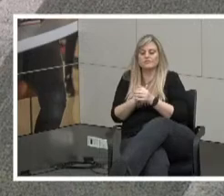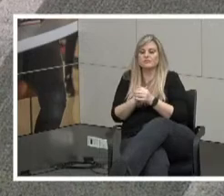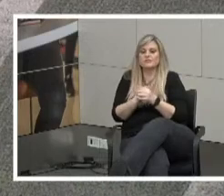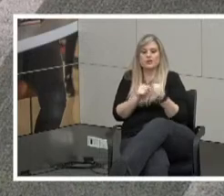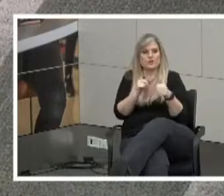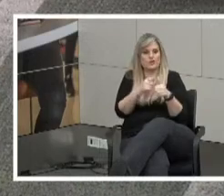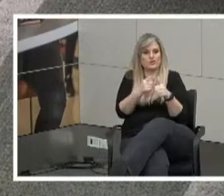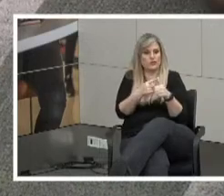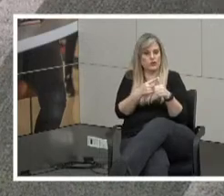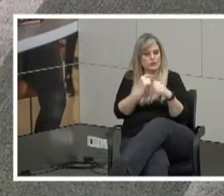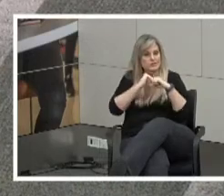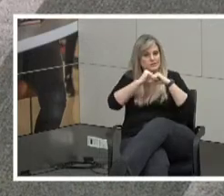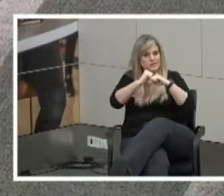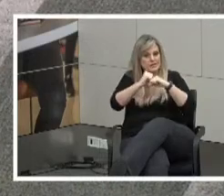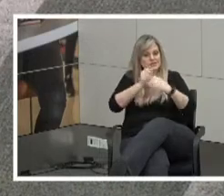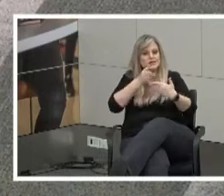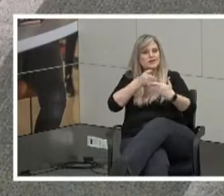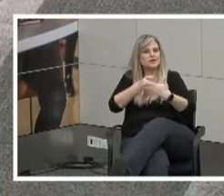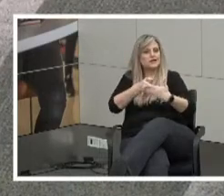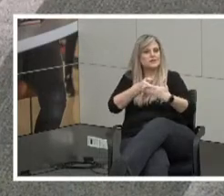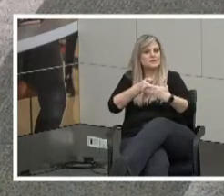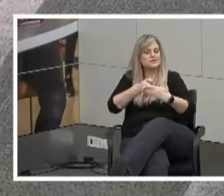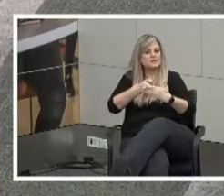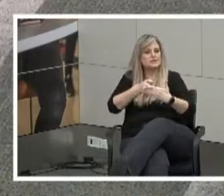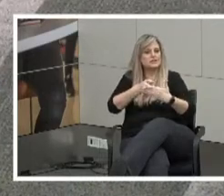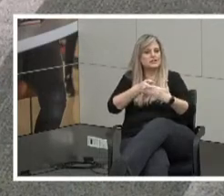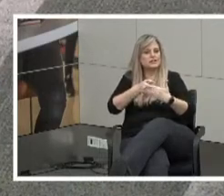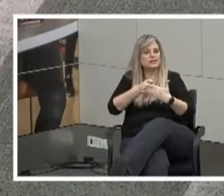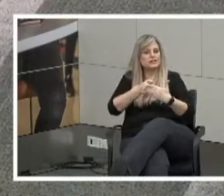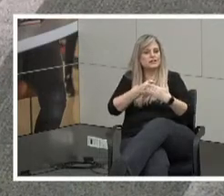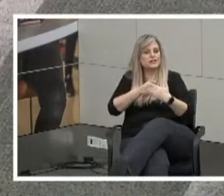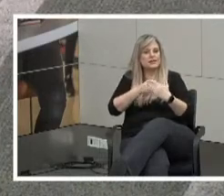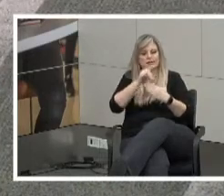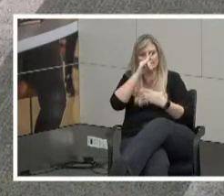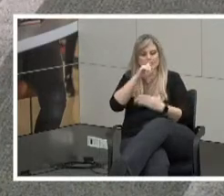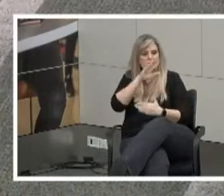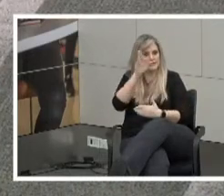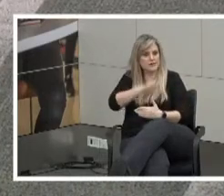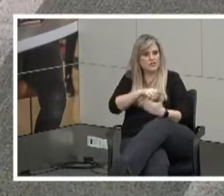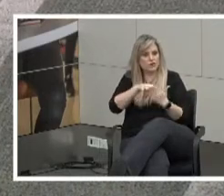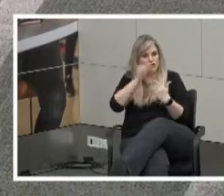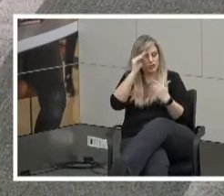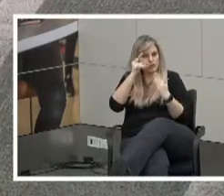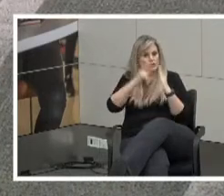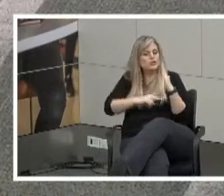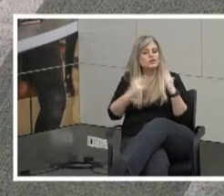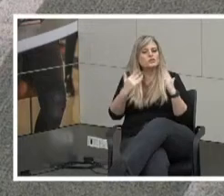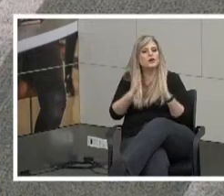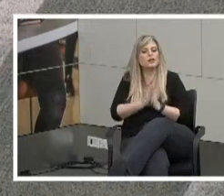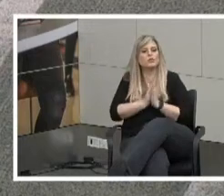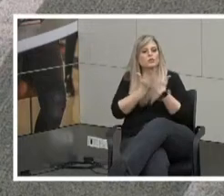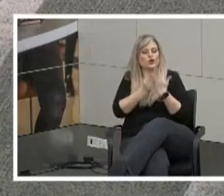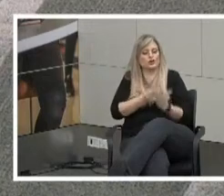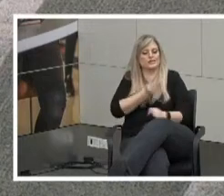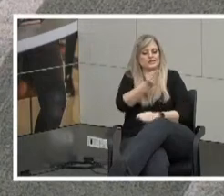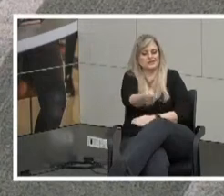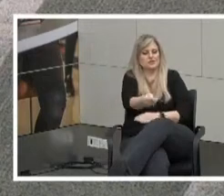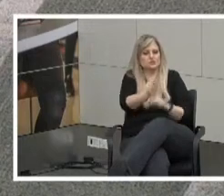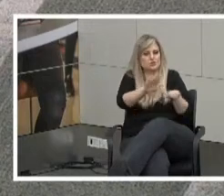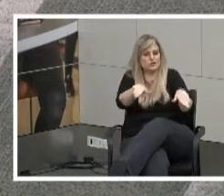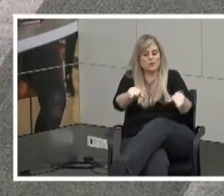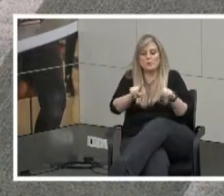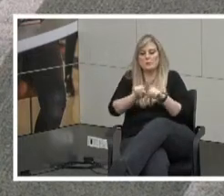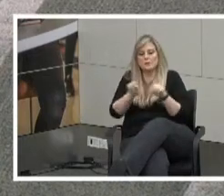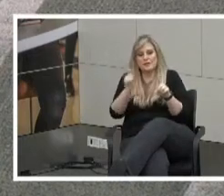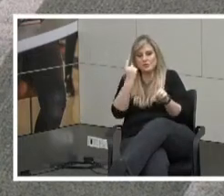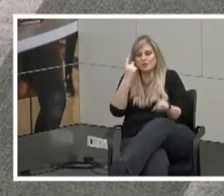line of defense against illiteracy is to get books into the hands of our children yet approximately one-third